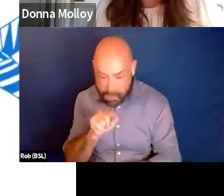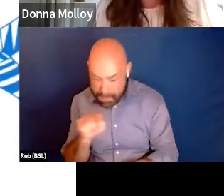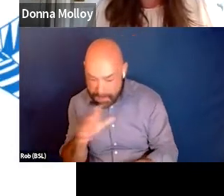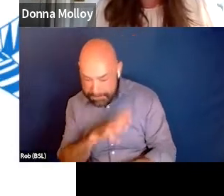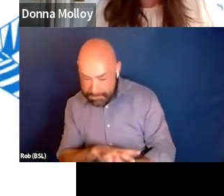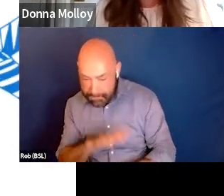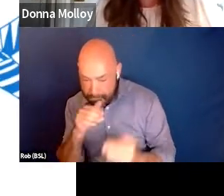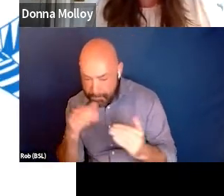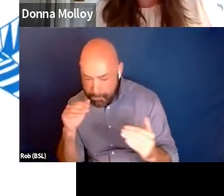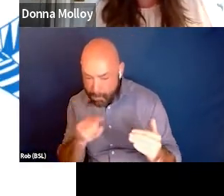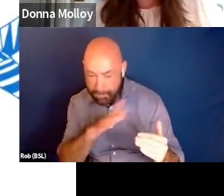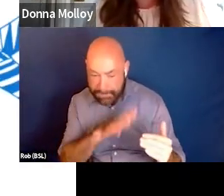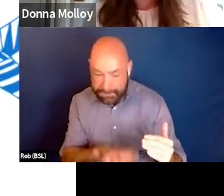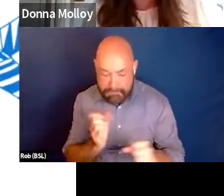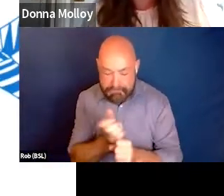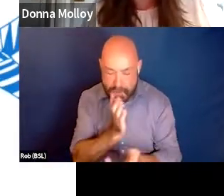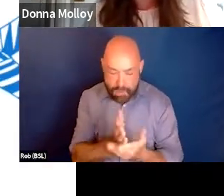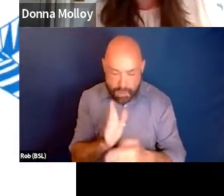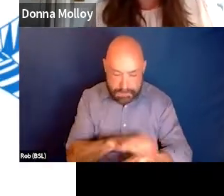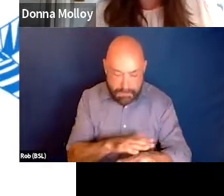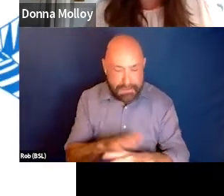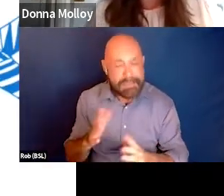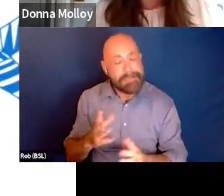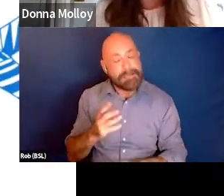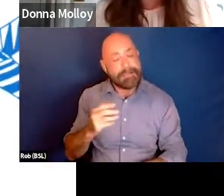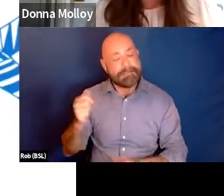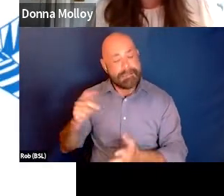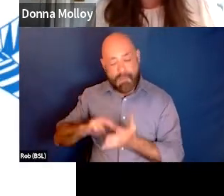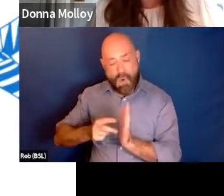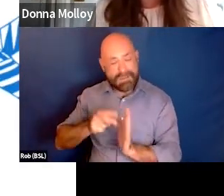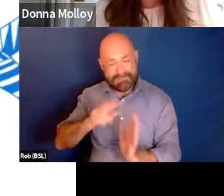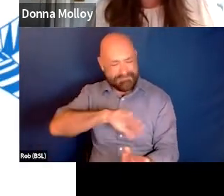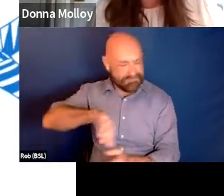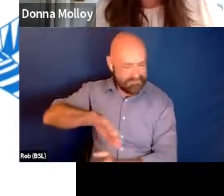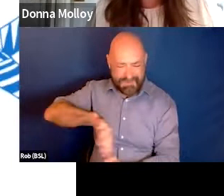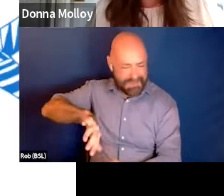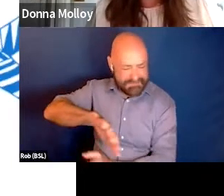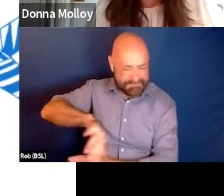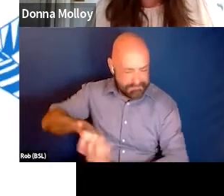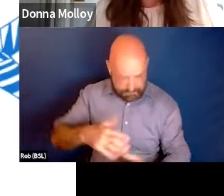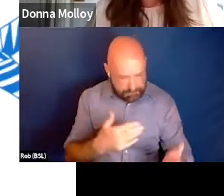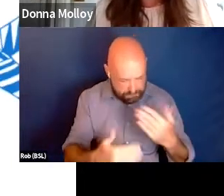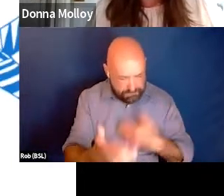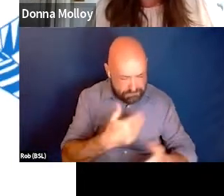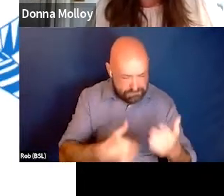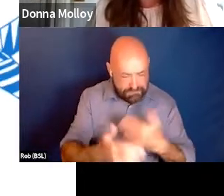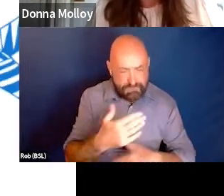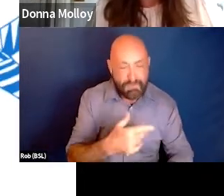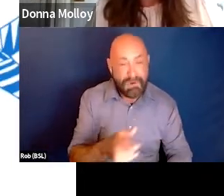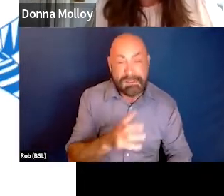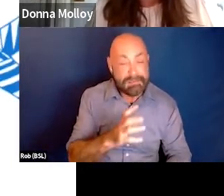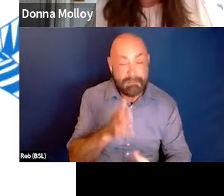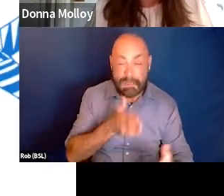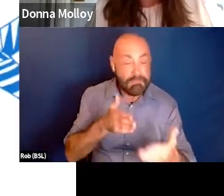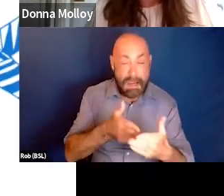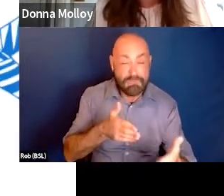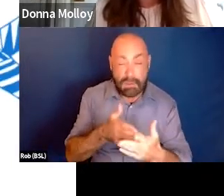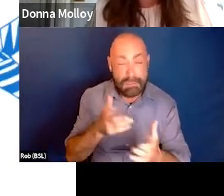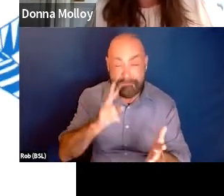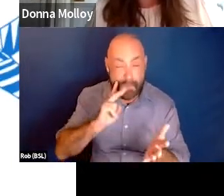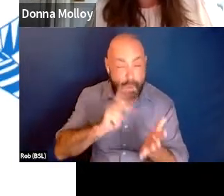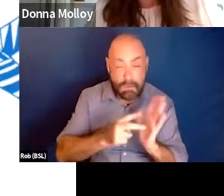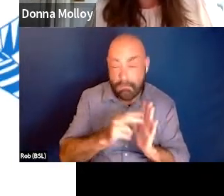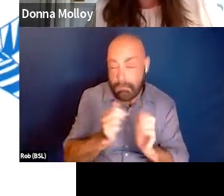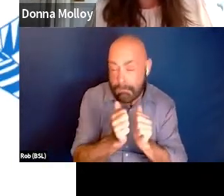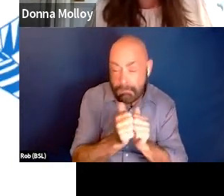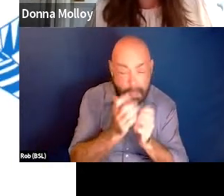timely way, and hiding some of that organisational machinery, which can be a barrier too often for families. Different local partners